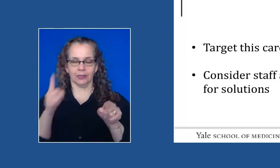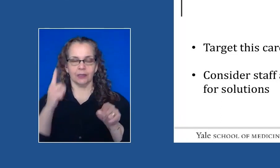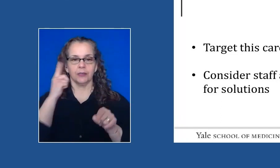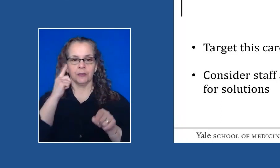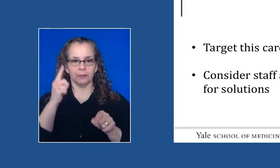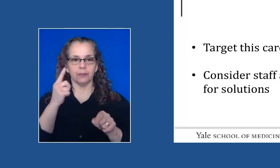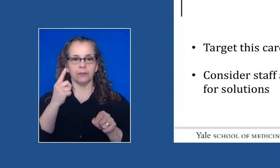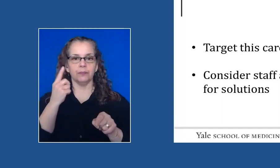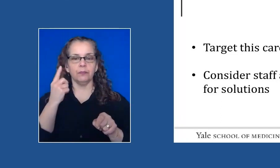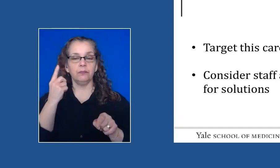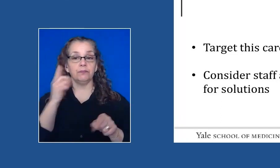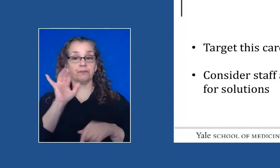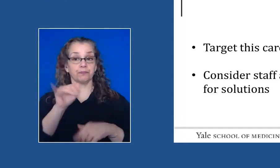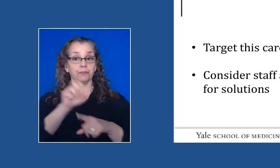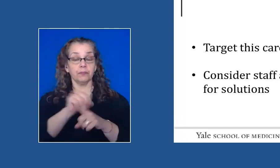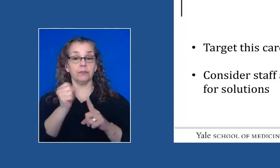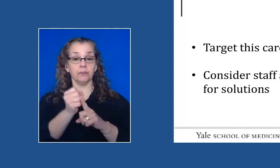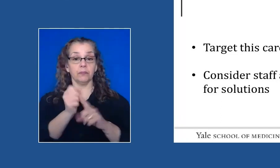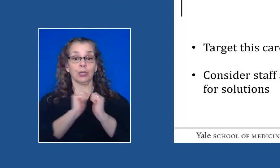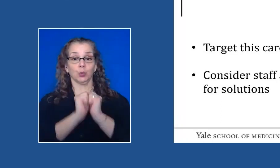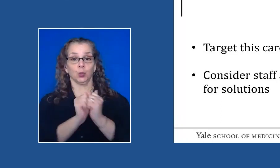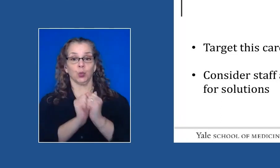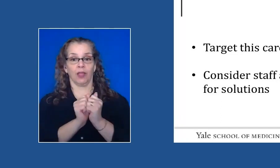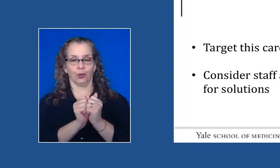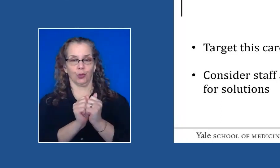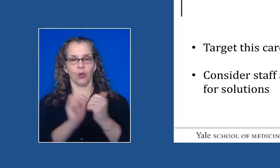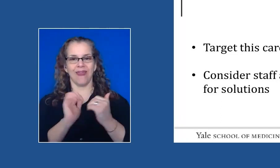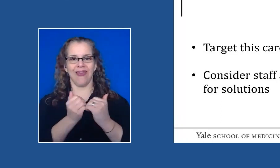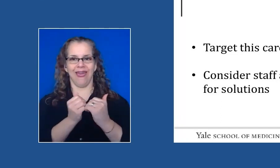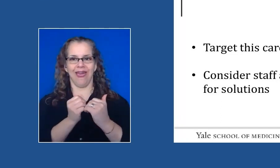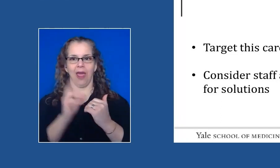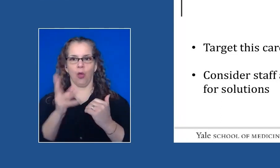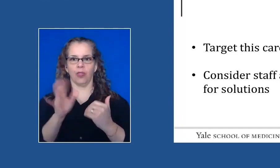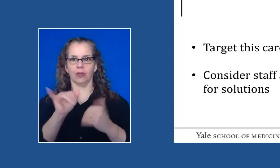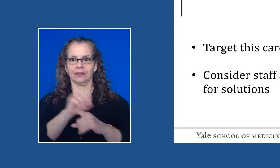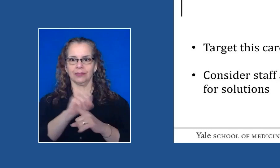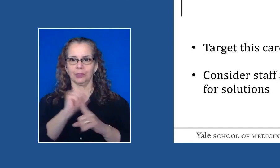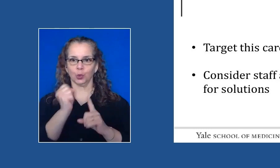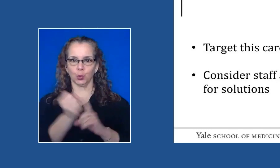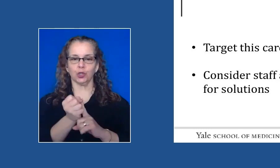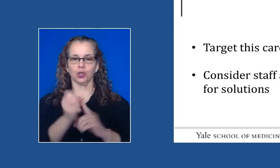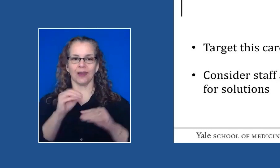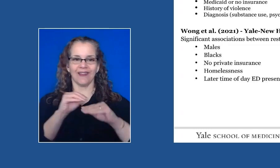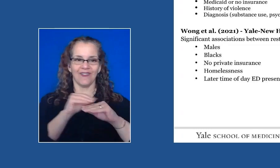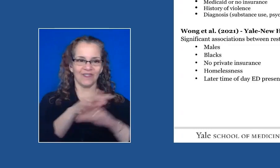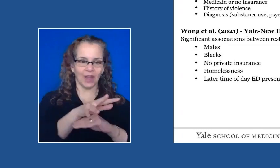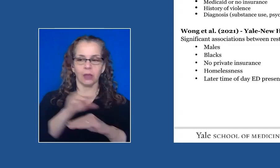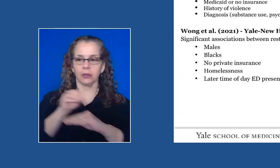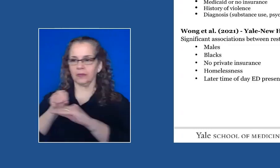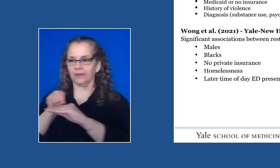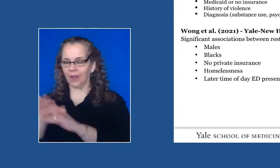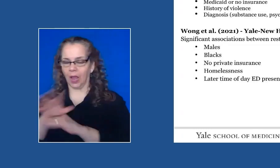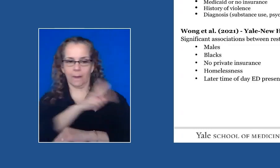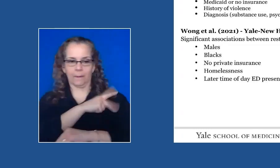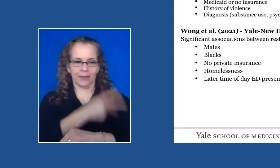considered together and how these interventions might affect patient and staff at the same time. The other thing I wanted to bring up